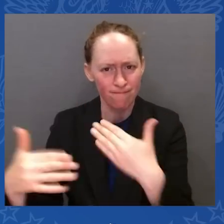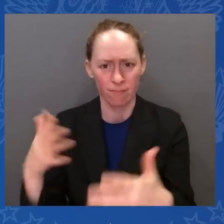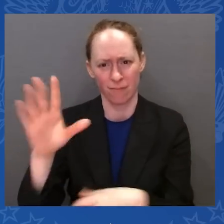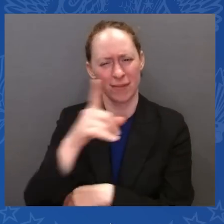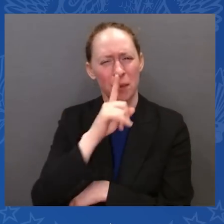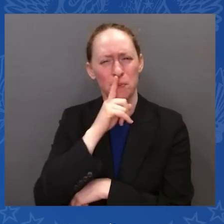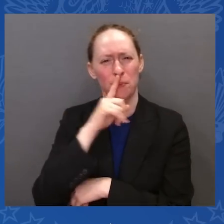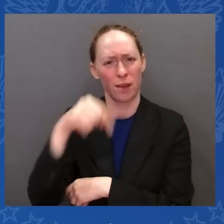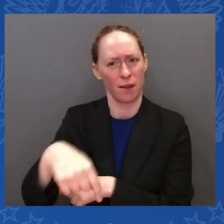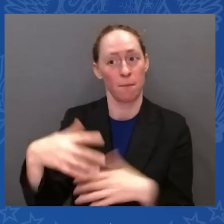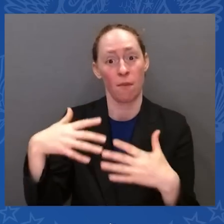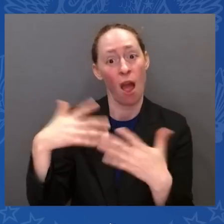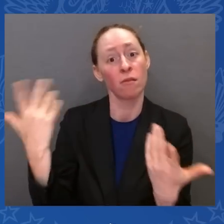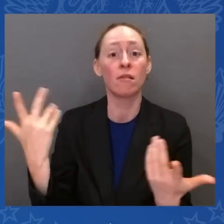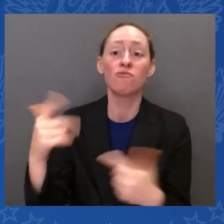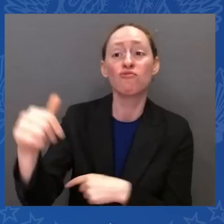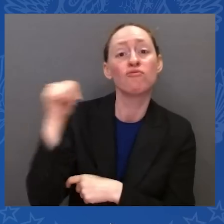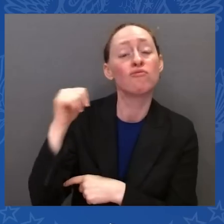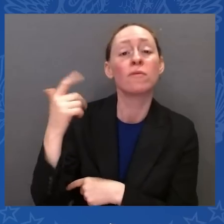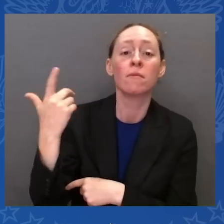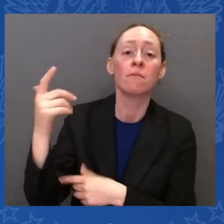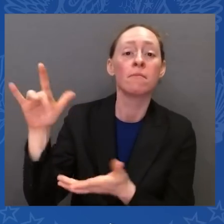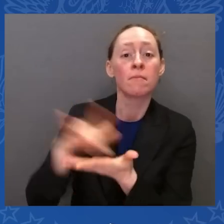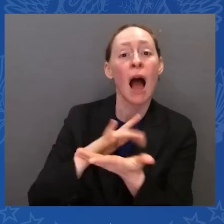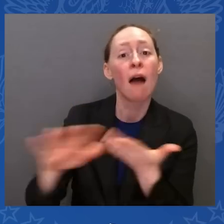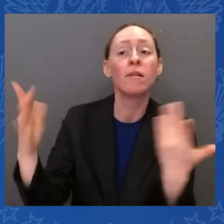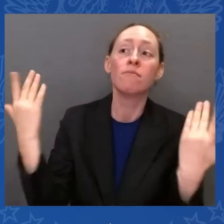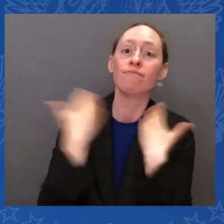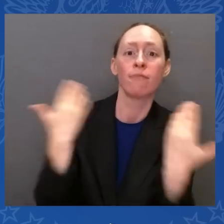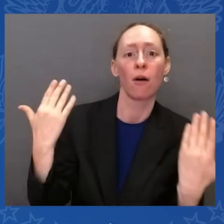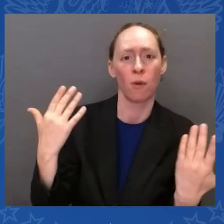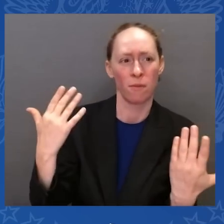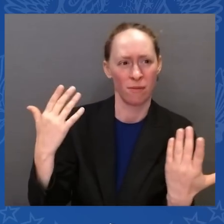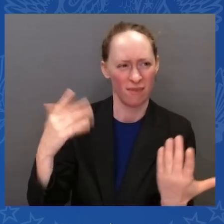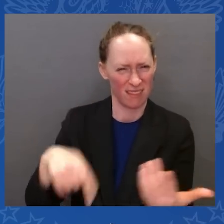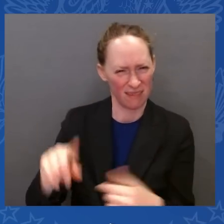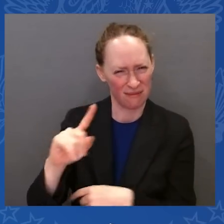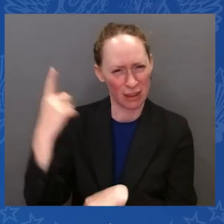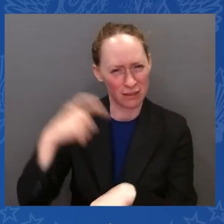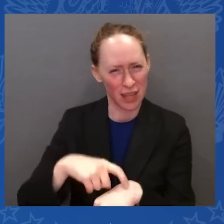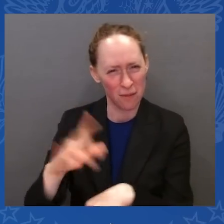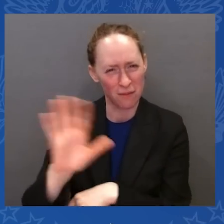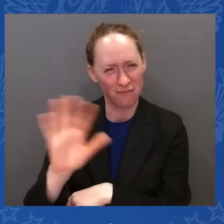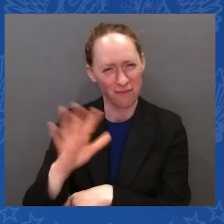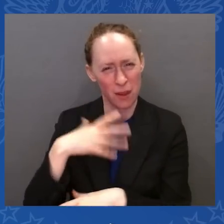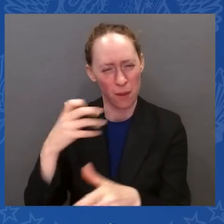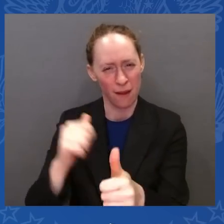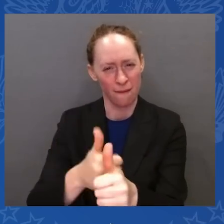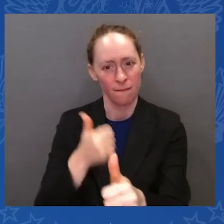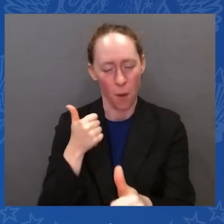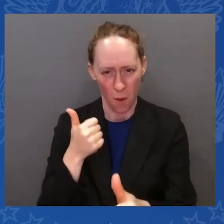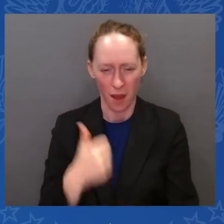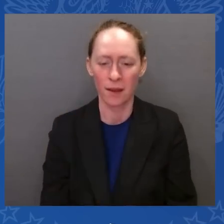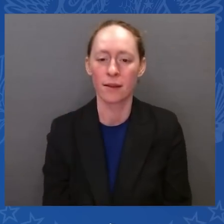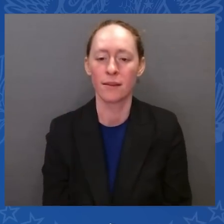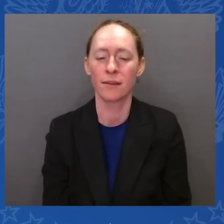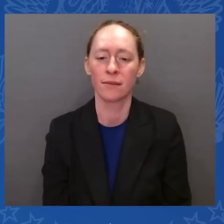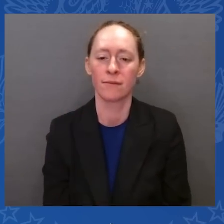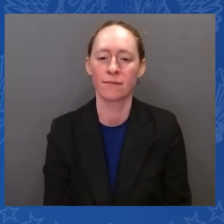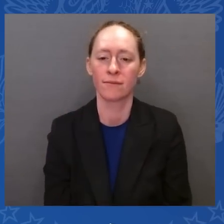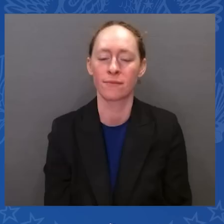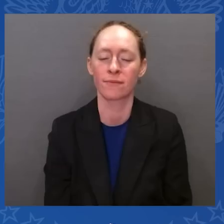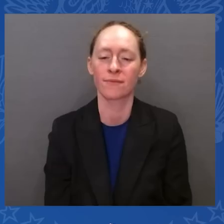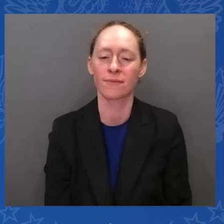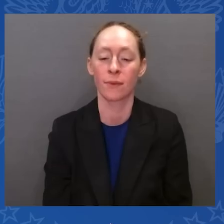leadership about the path forward to make sure America does not default, emphasize does not default on its debt for the first time in